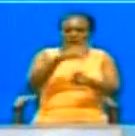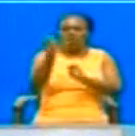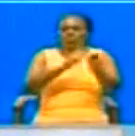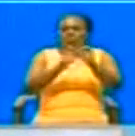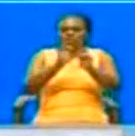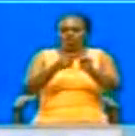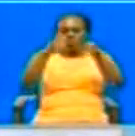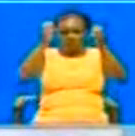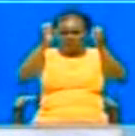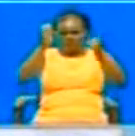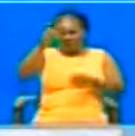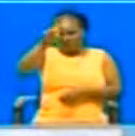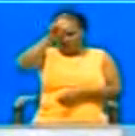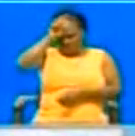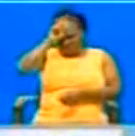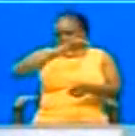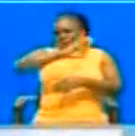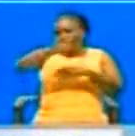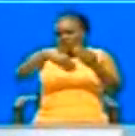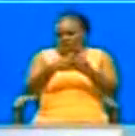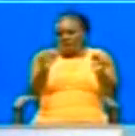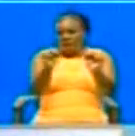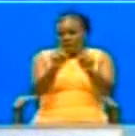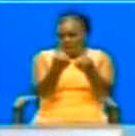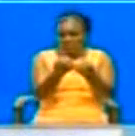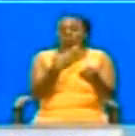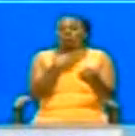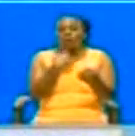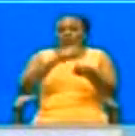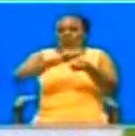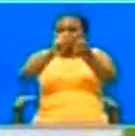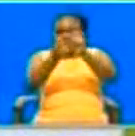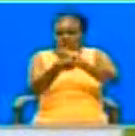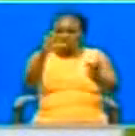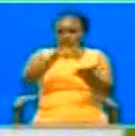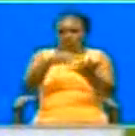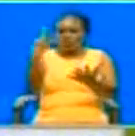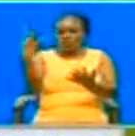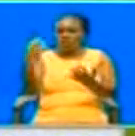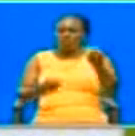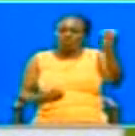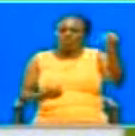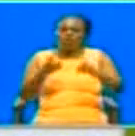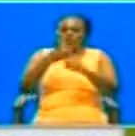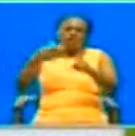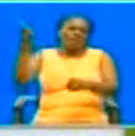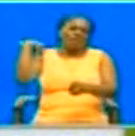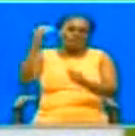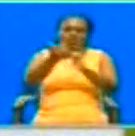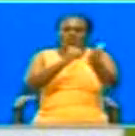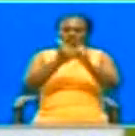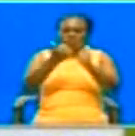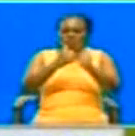at the Machakos Stadium. The home side came into the match seeking to overturn a 3-0 deficit from the first leg in Cairo